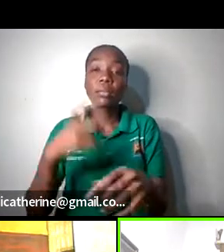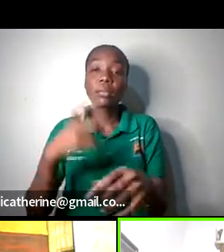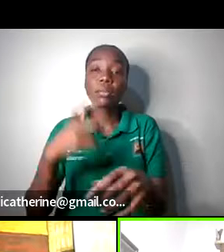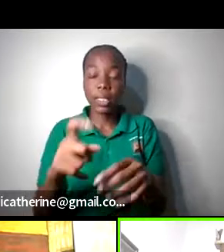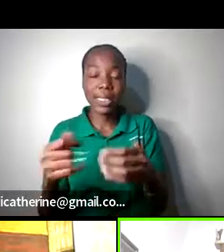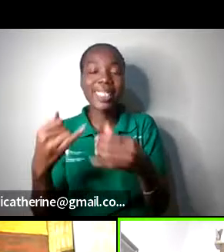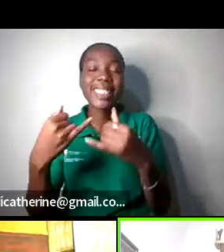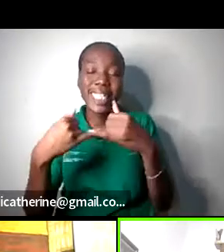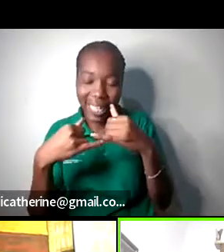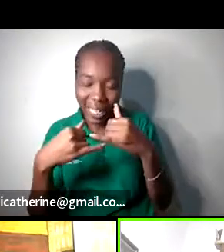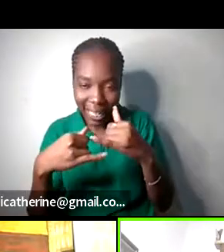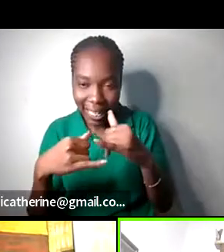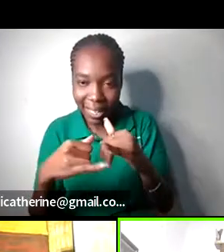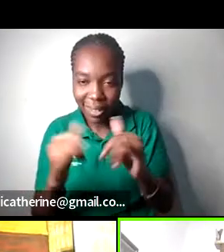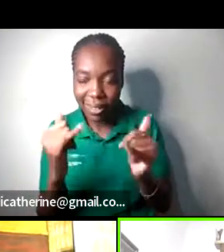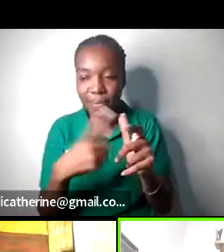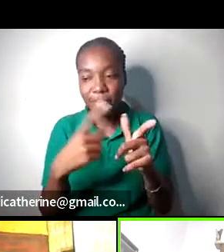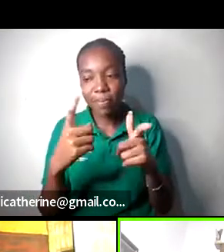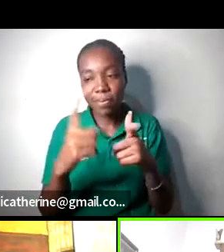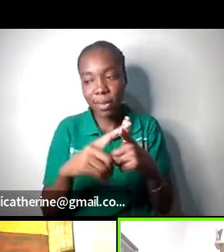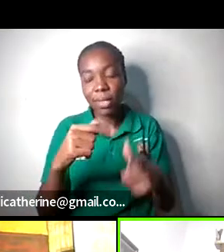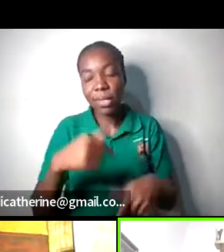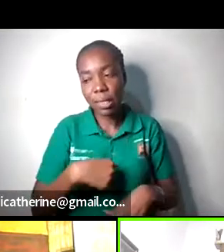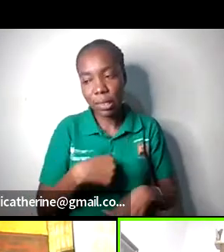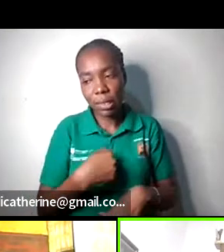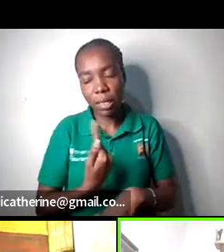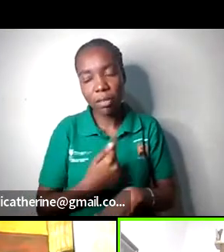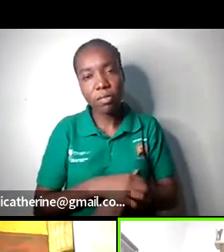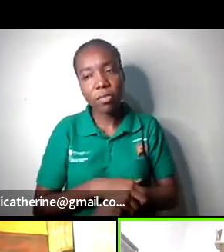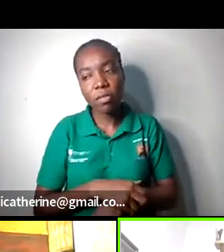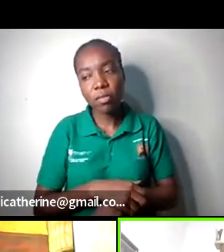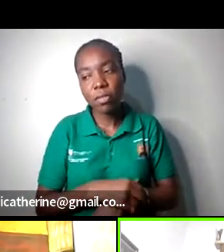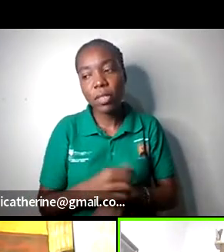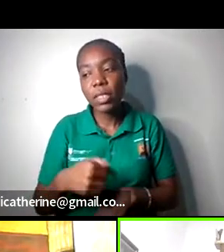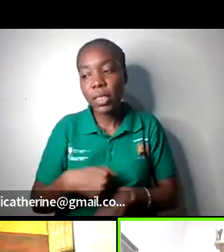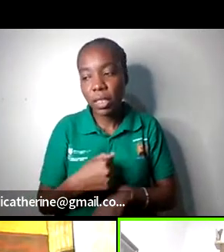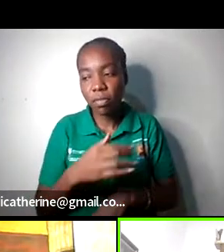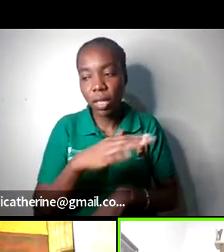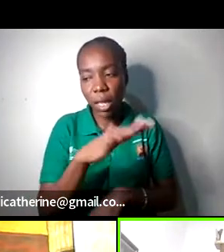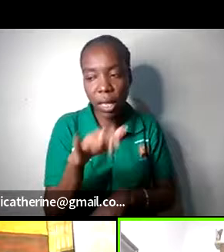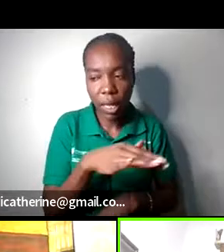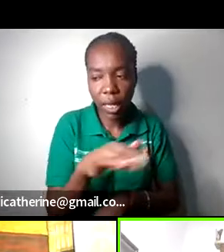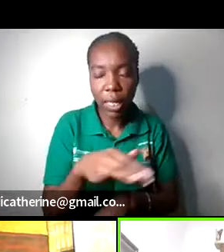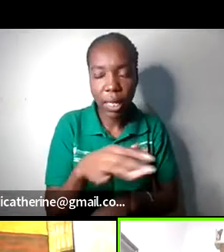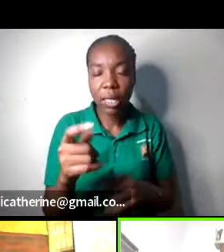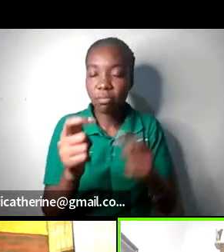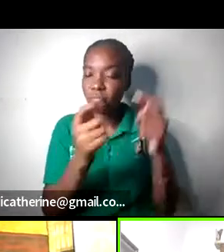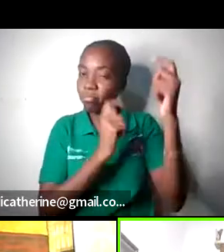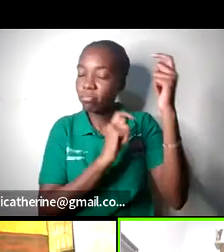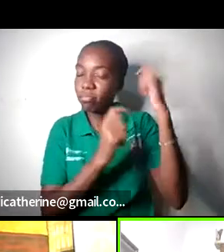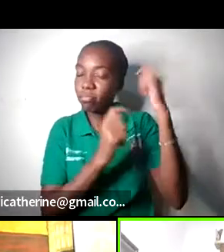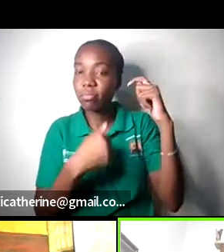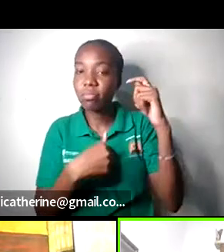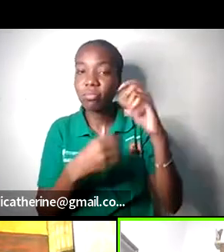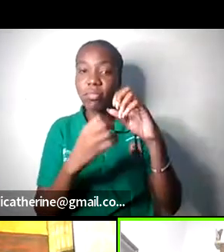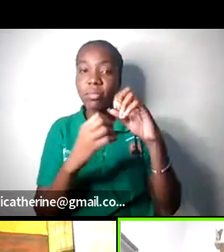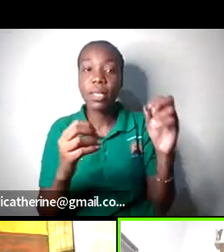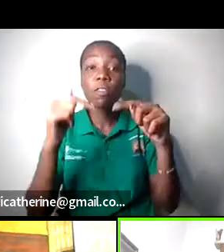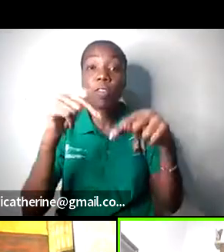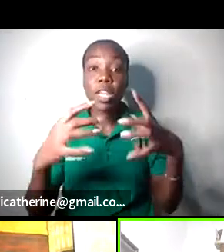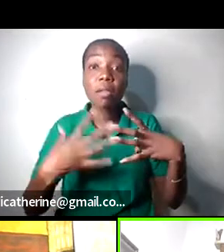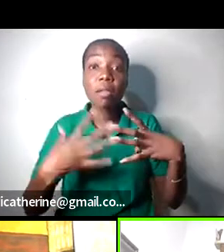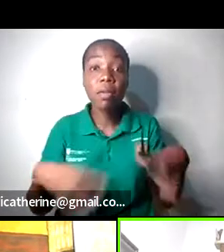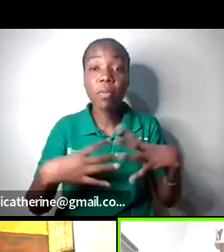we ourselves look at investing in those areas that are not traditional. Today, people invest in whether it is